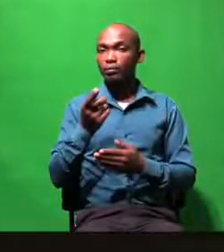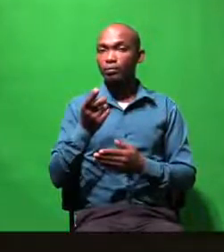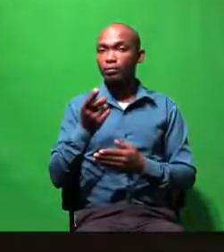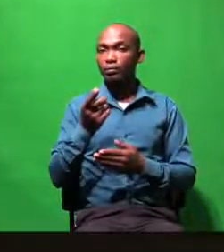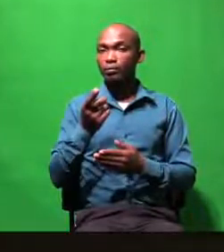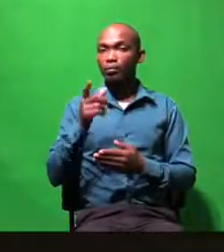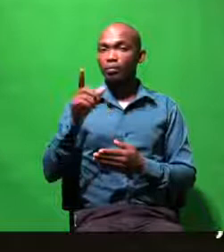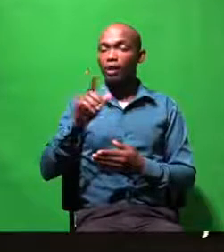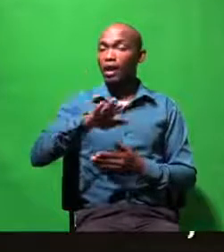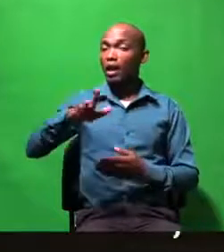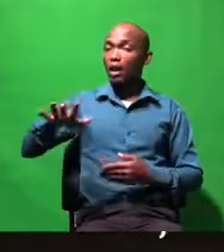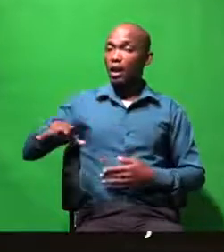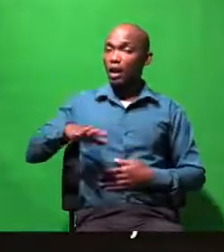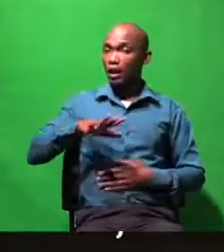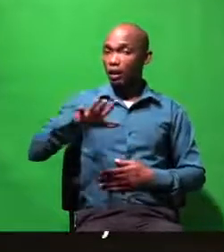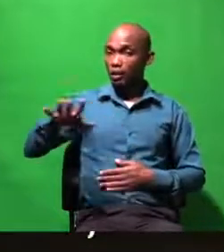Lake